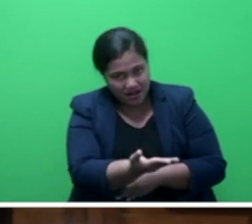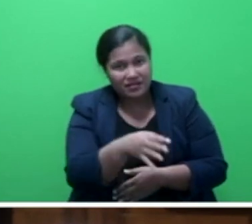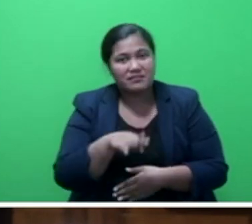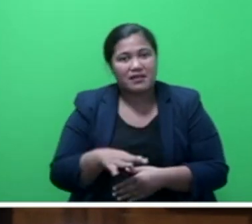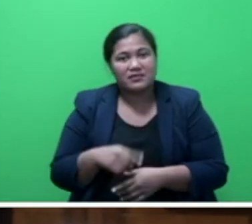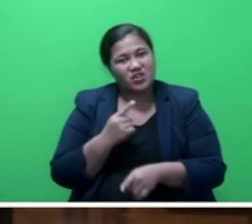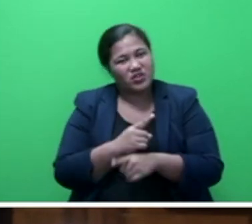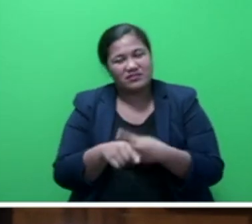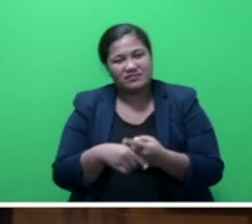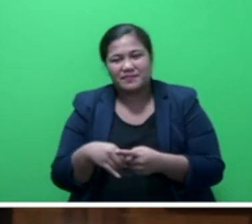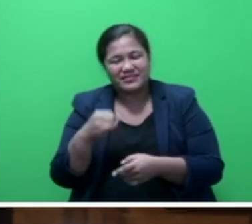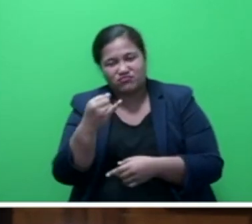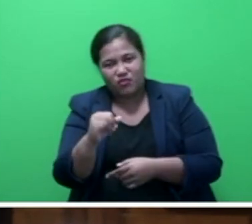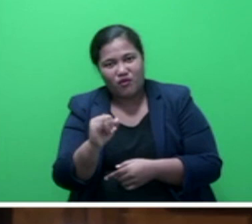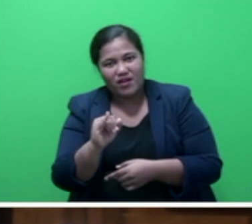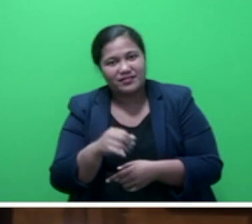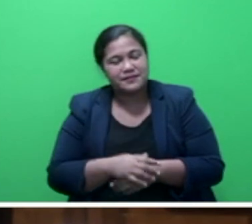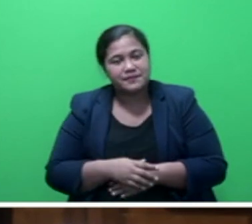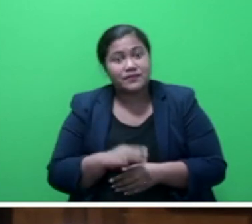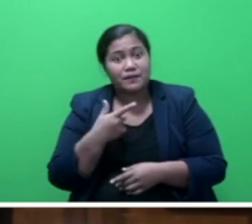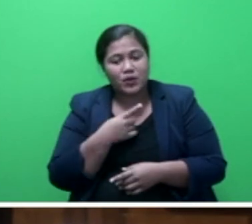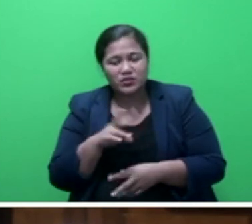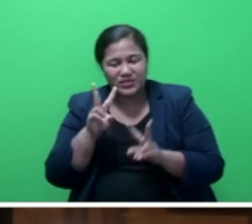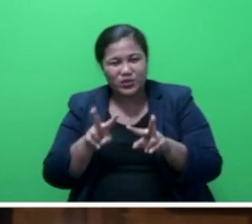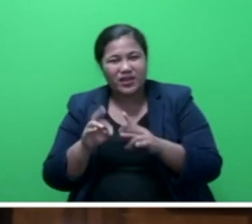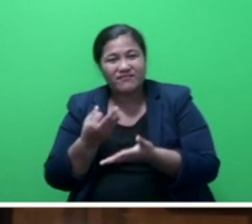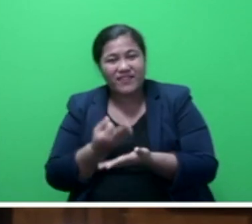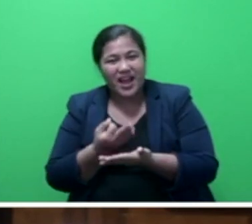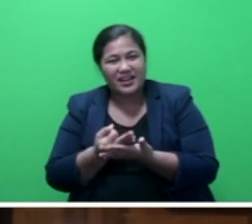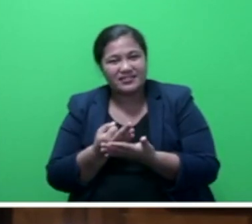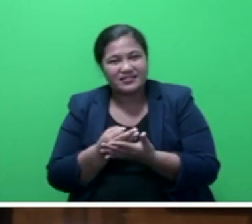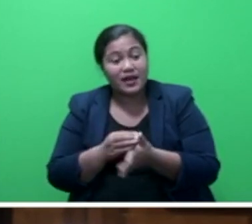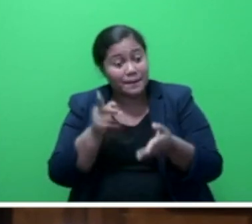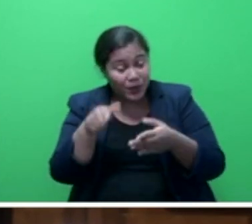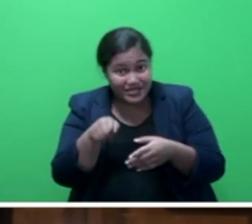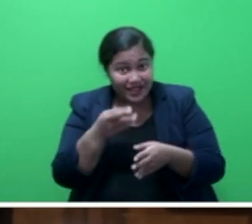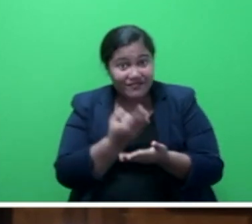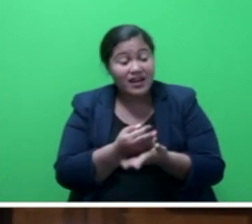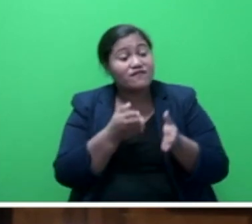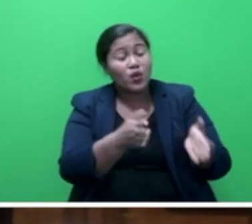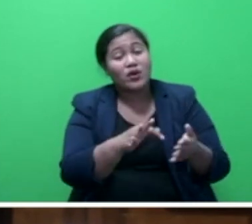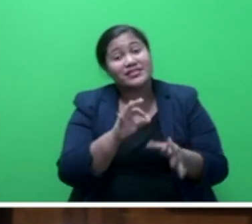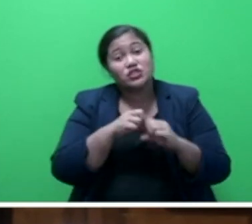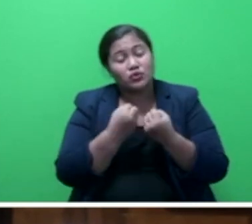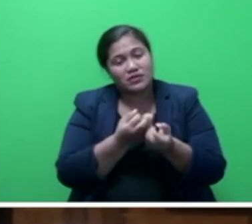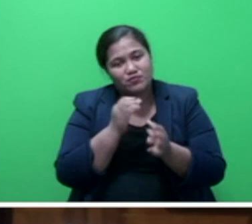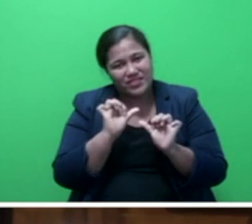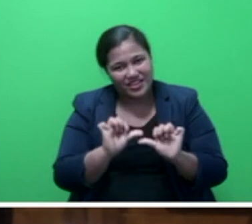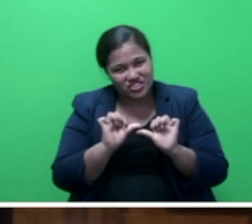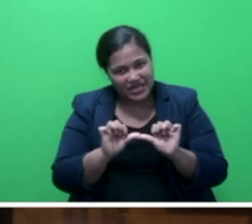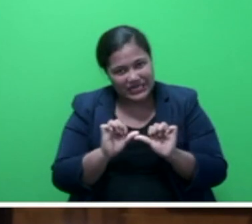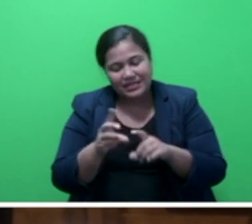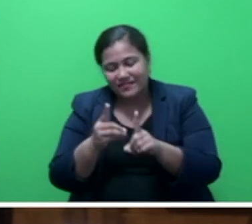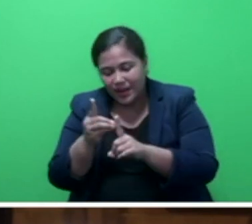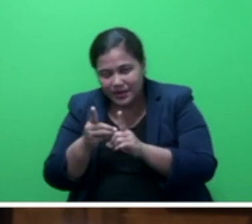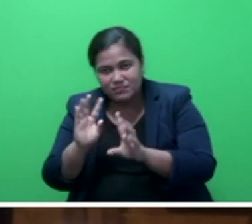earlier on, we're looking at drawing down funds for our social protection, COVID-19 response and system development project.